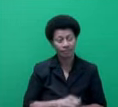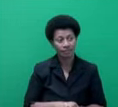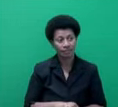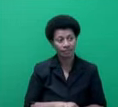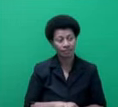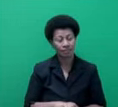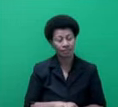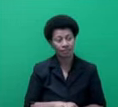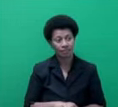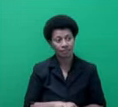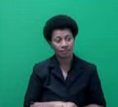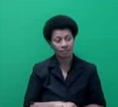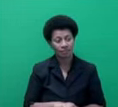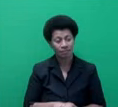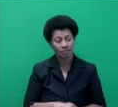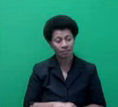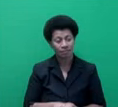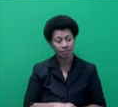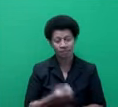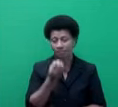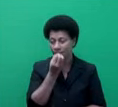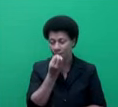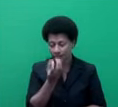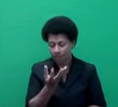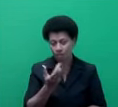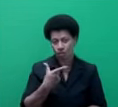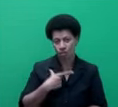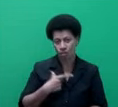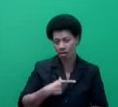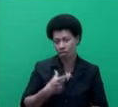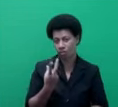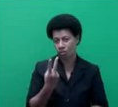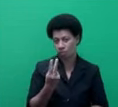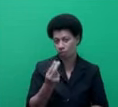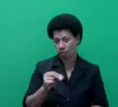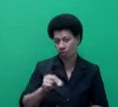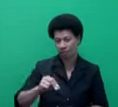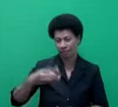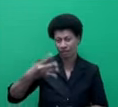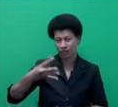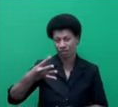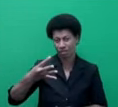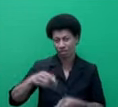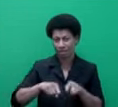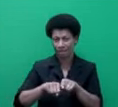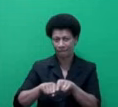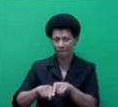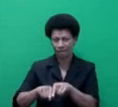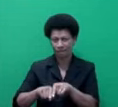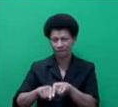Sir, I'll tell you why this 2014 election was such a historical election for our country,